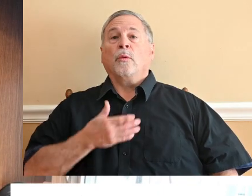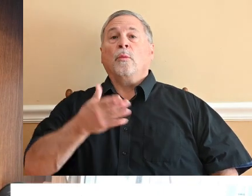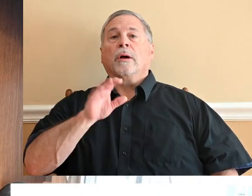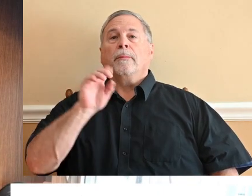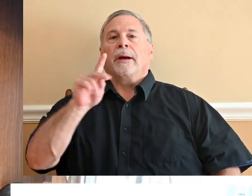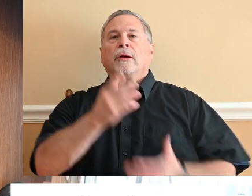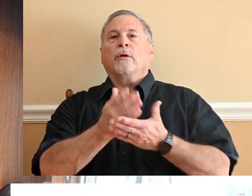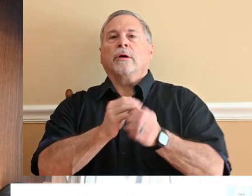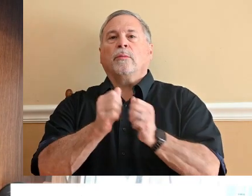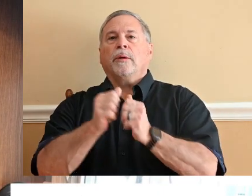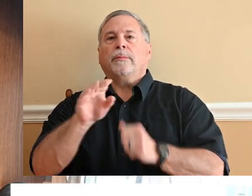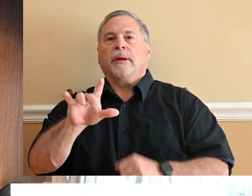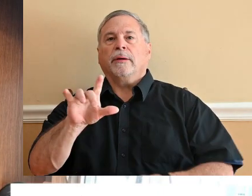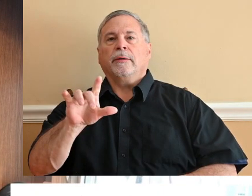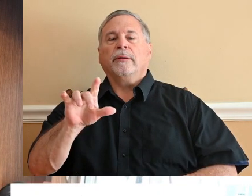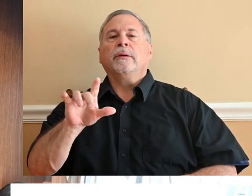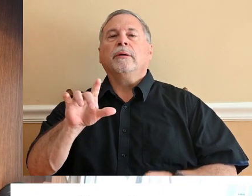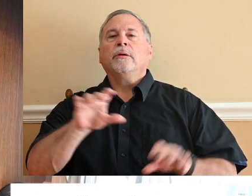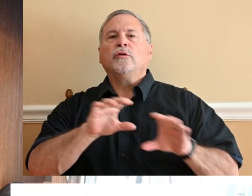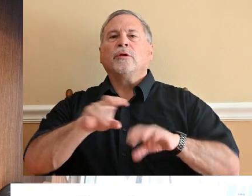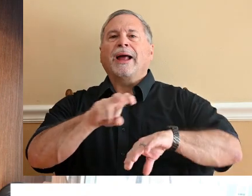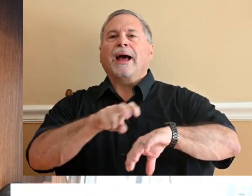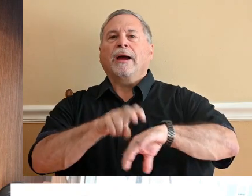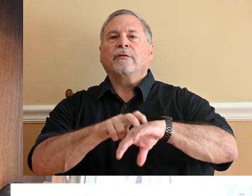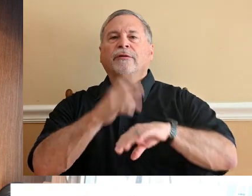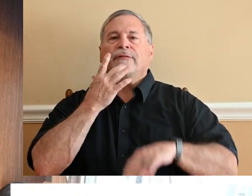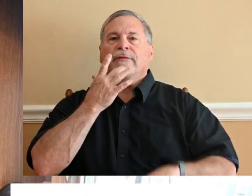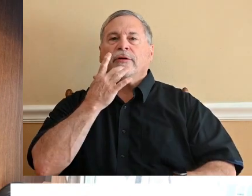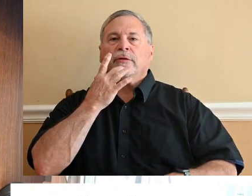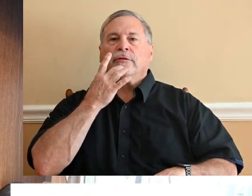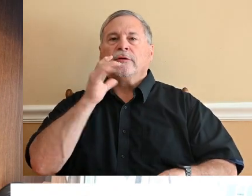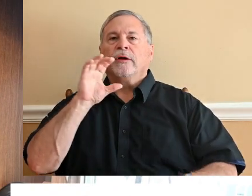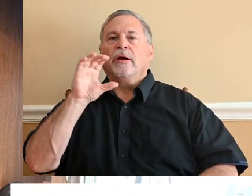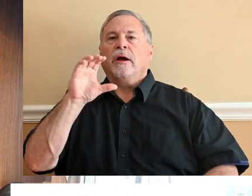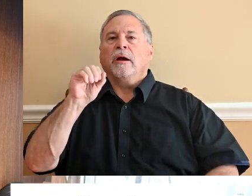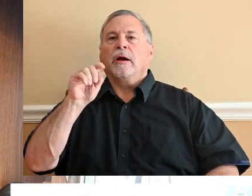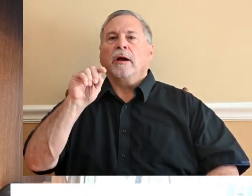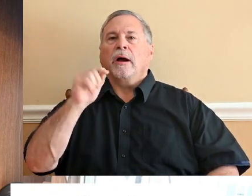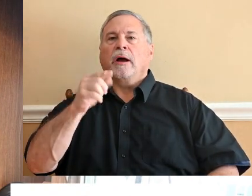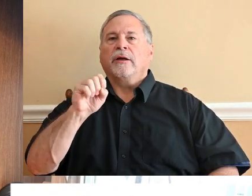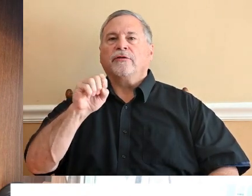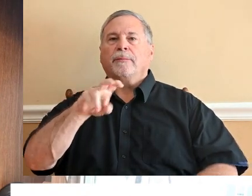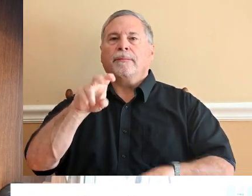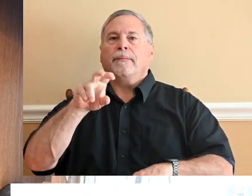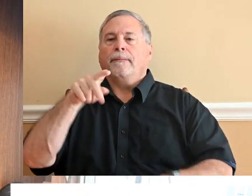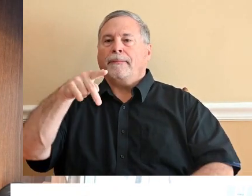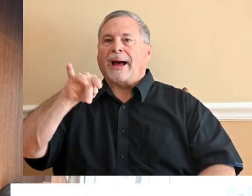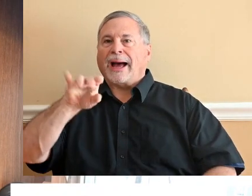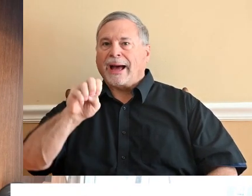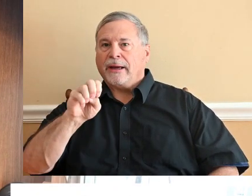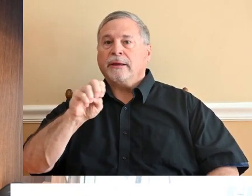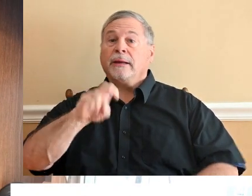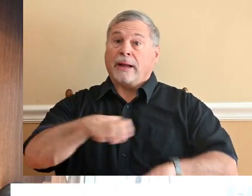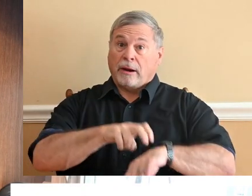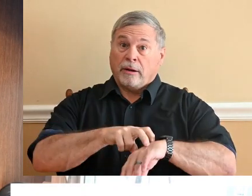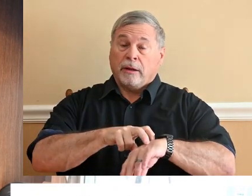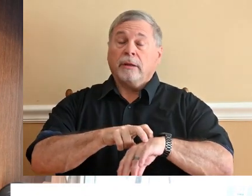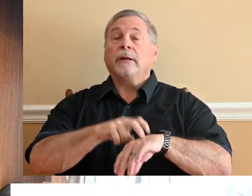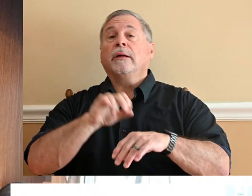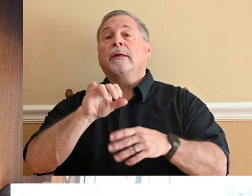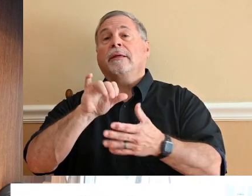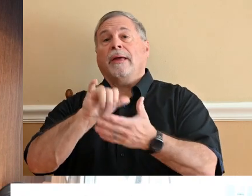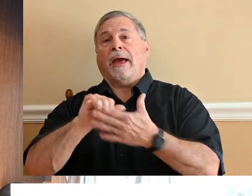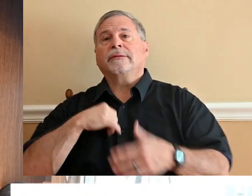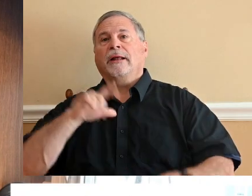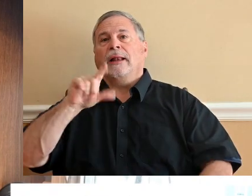back to Cooking with Bill. We're going to do an Irish favorite. We're going to do a cottage pie. Now in Ireland, a cottage pie typically would have